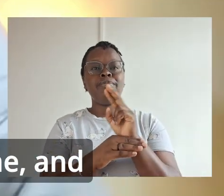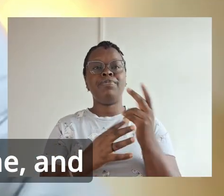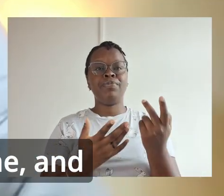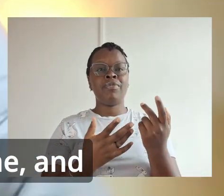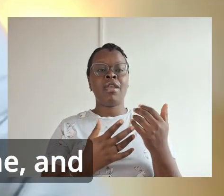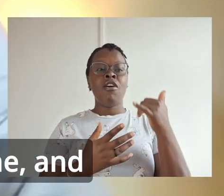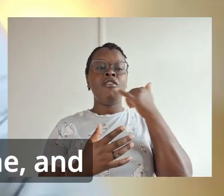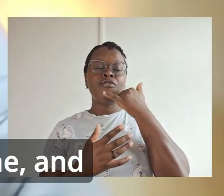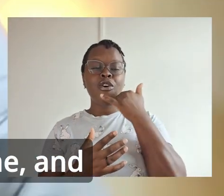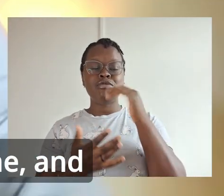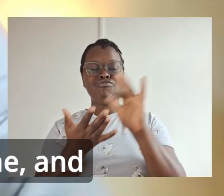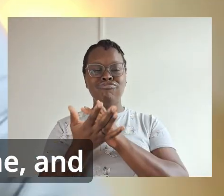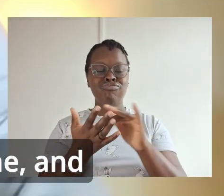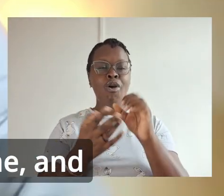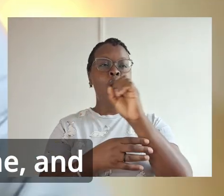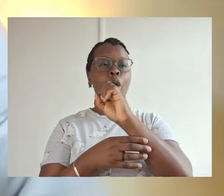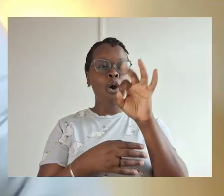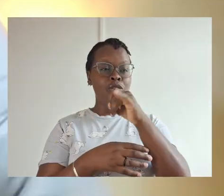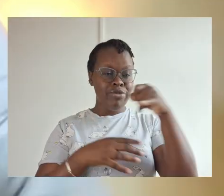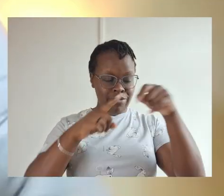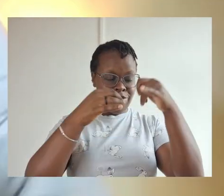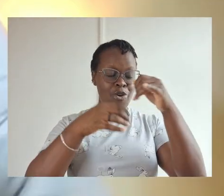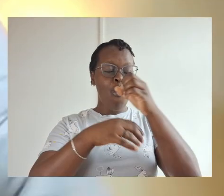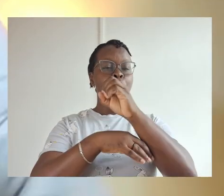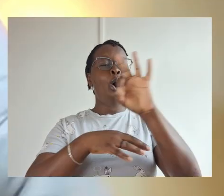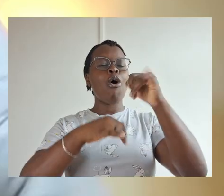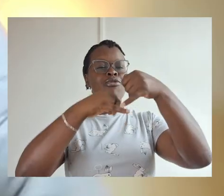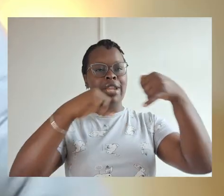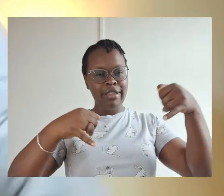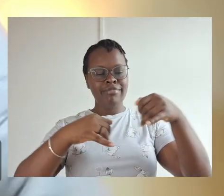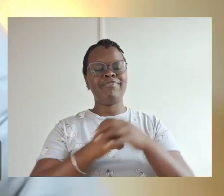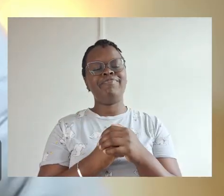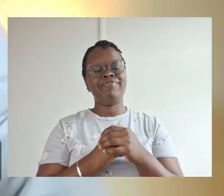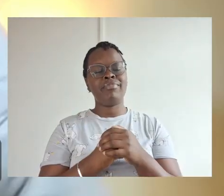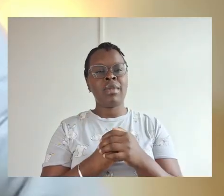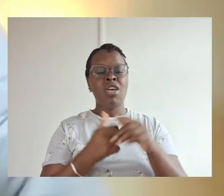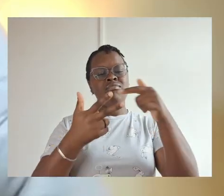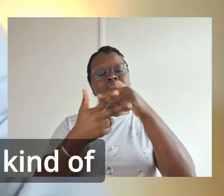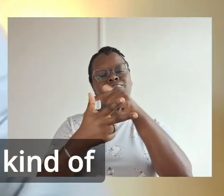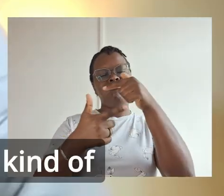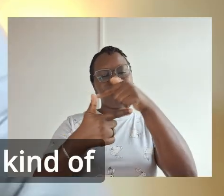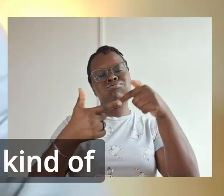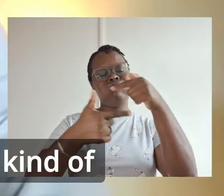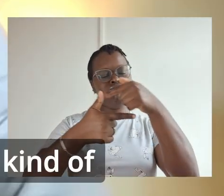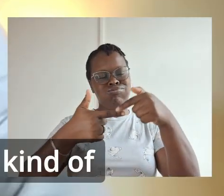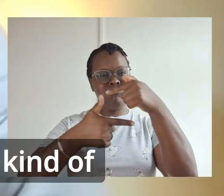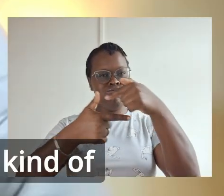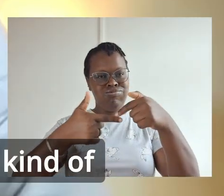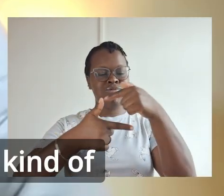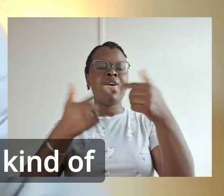a mobile app, which is offline, and also used the server, which is also for secondary school. So those are the